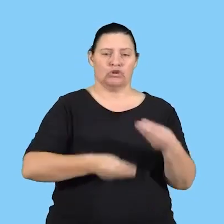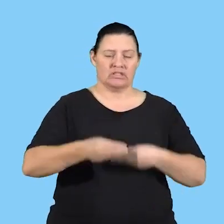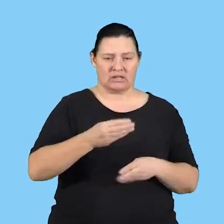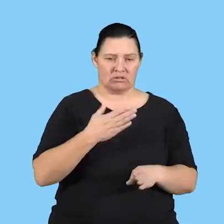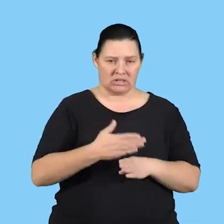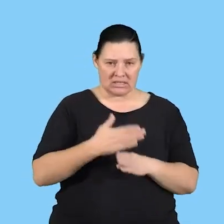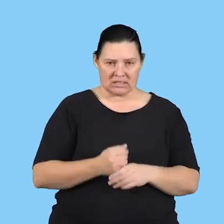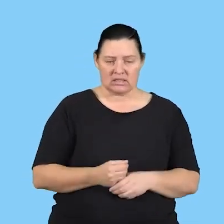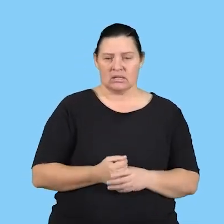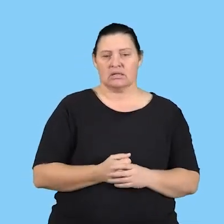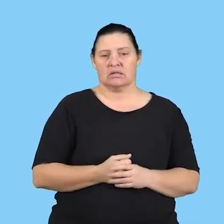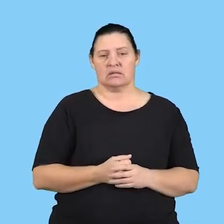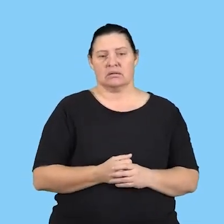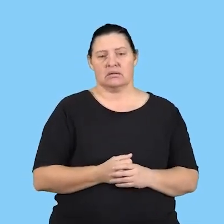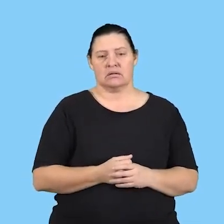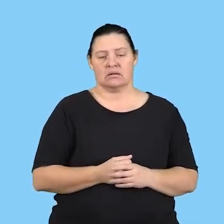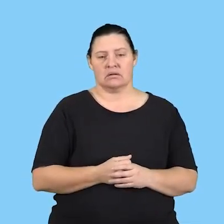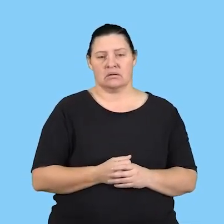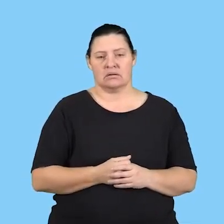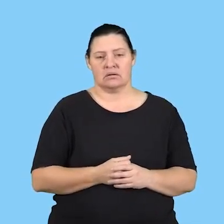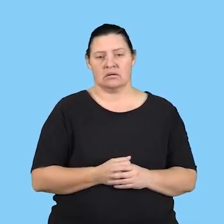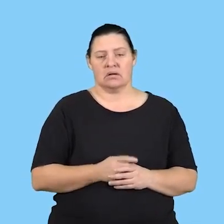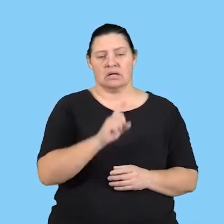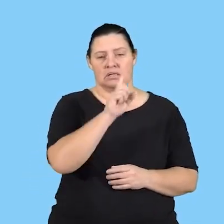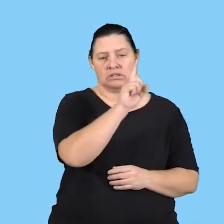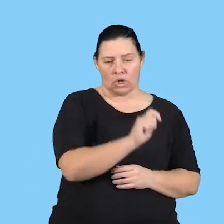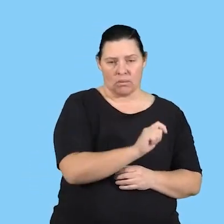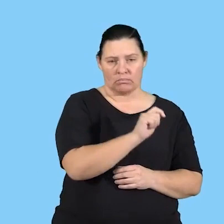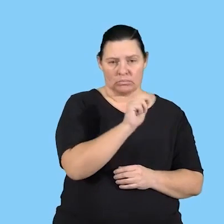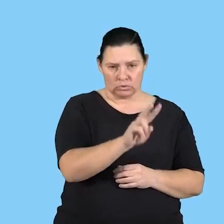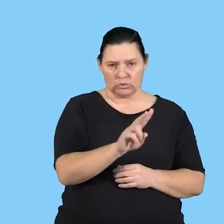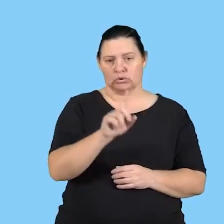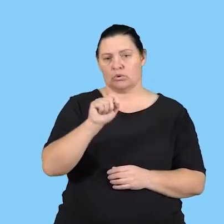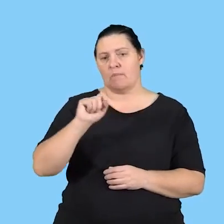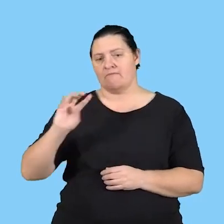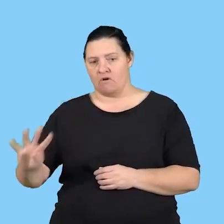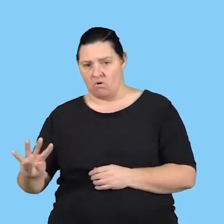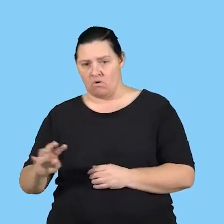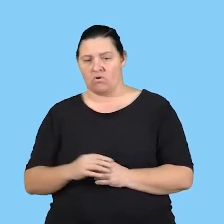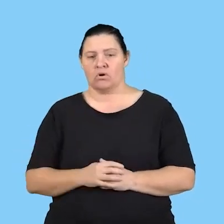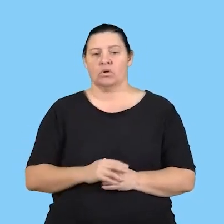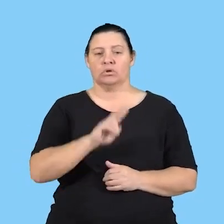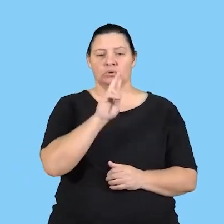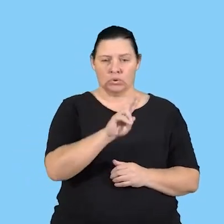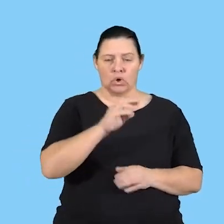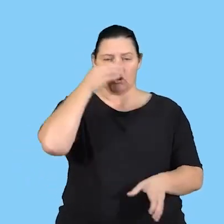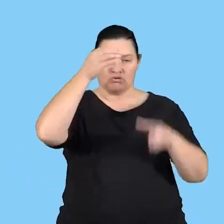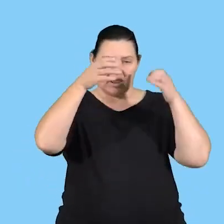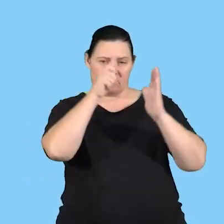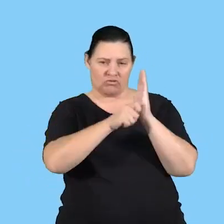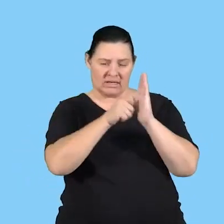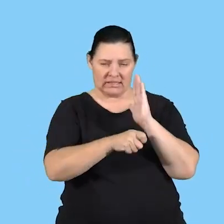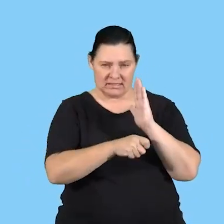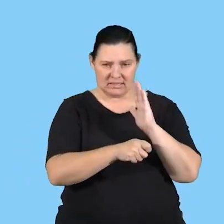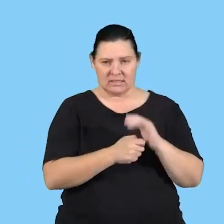transactional tasks, 1 in term 2 and 1 in term 4. There are 2 creative